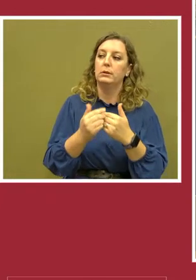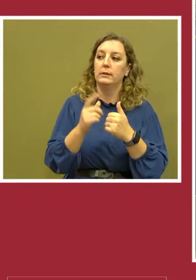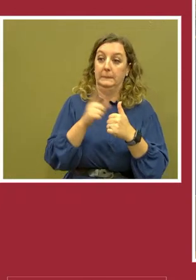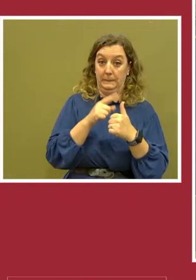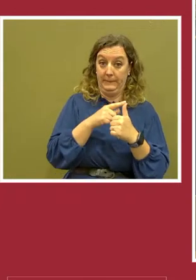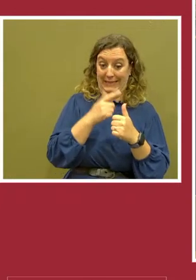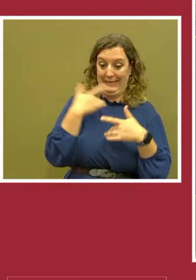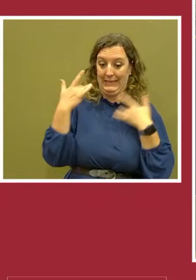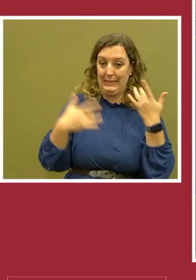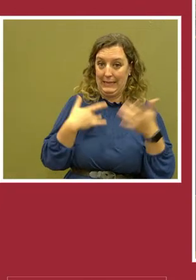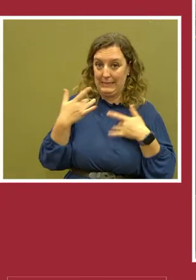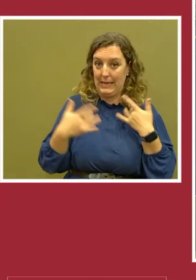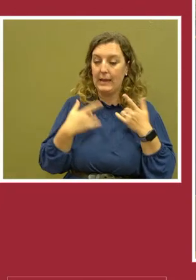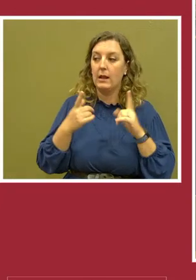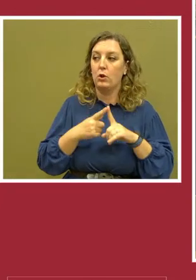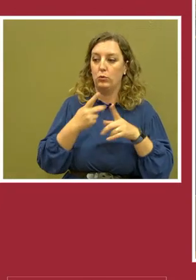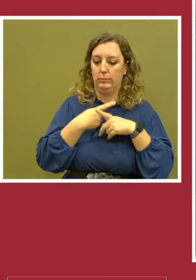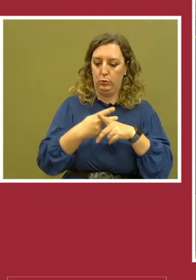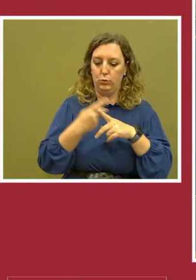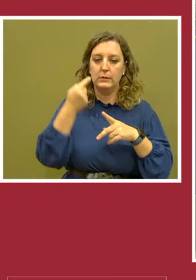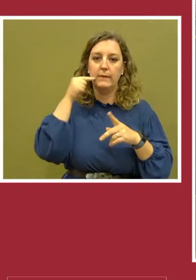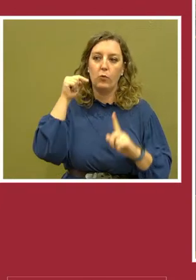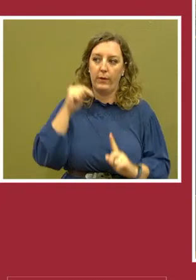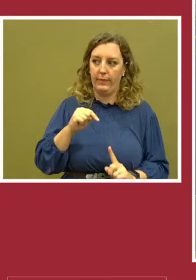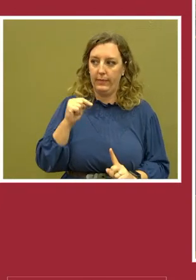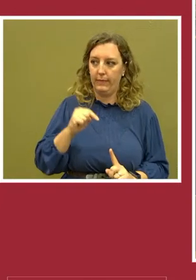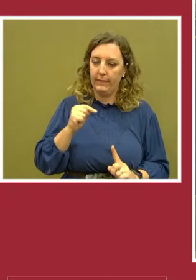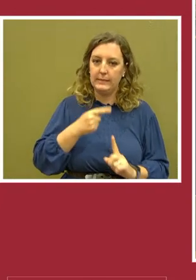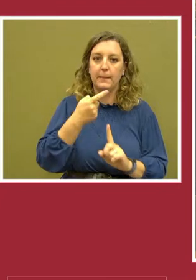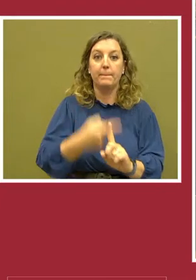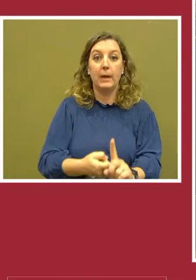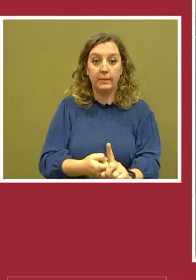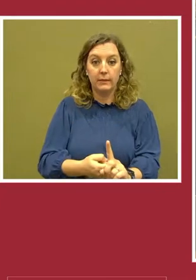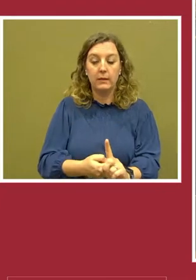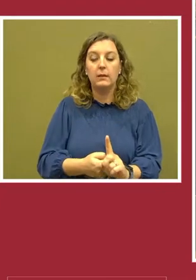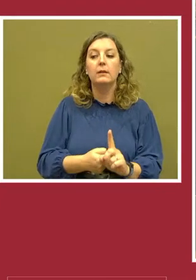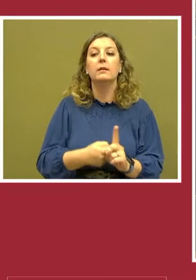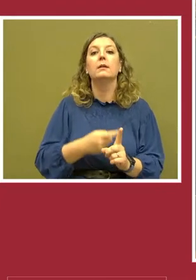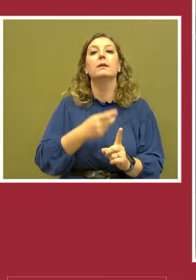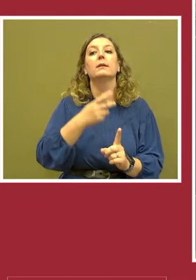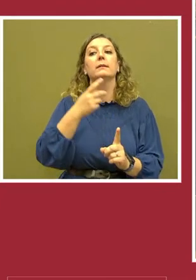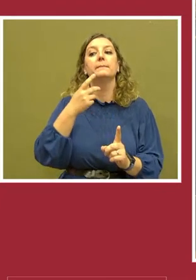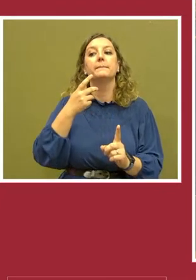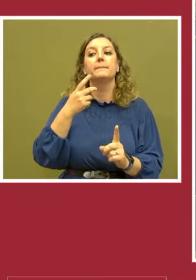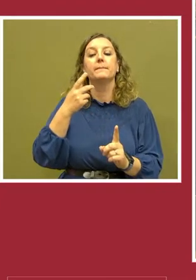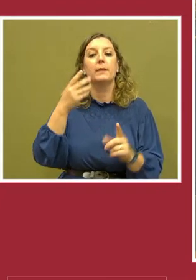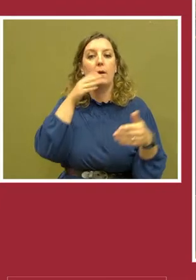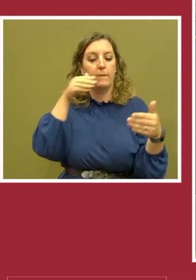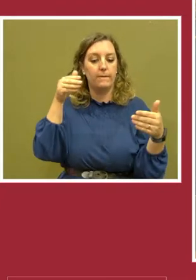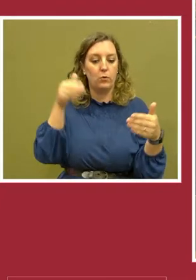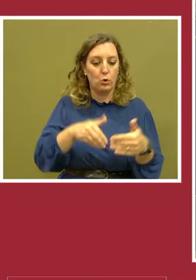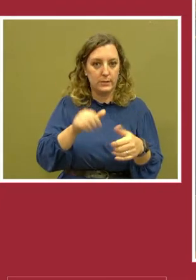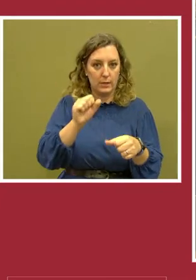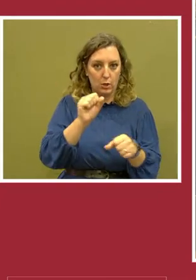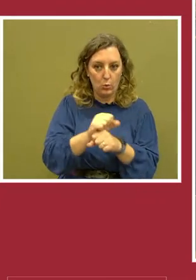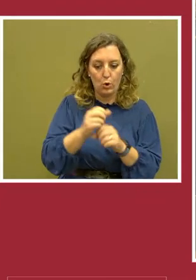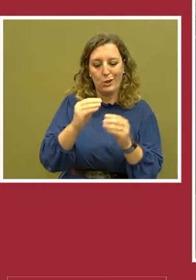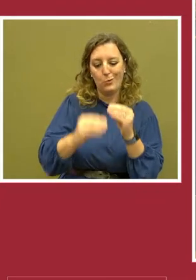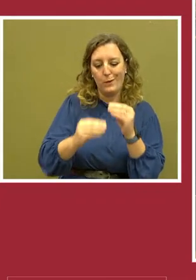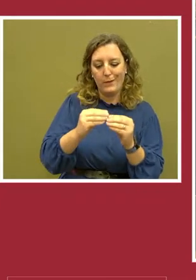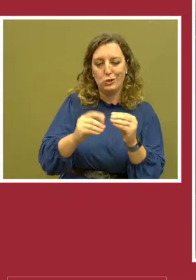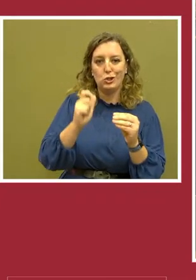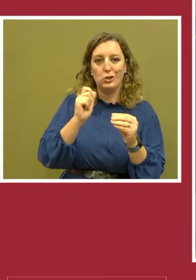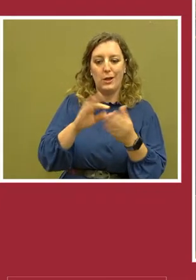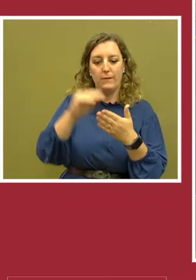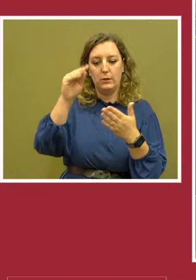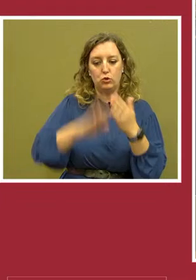were excited to be able to produce this for this this month. First of all, as focusing the work, the revision of